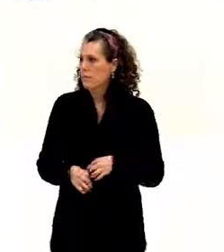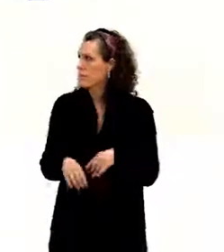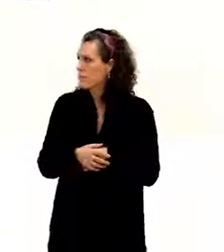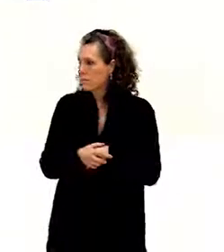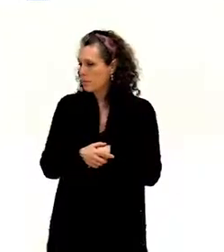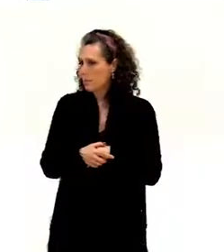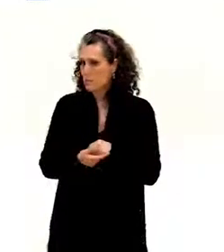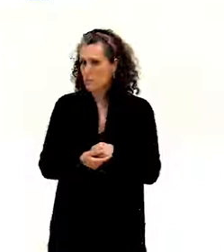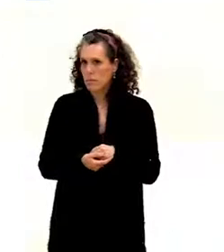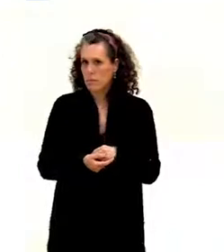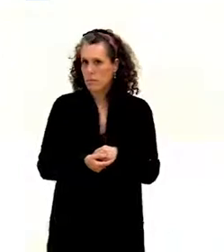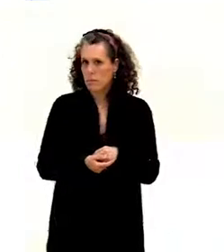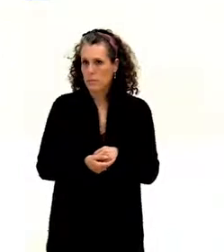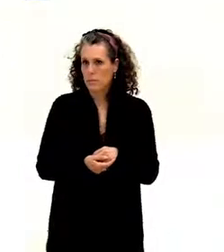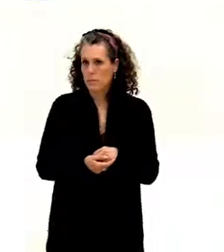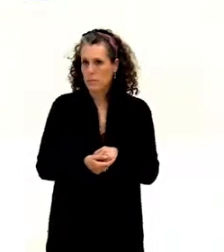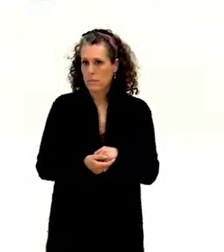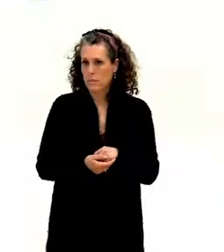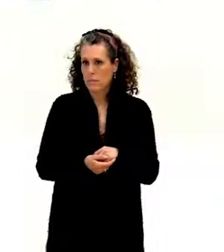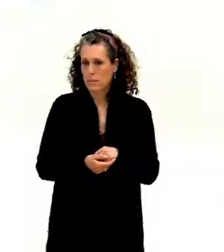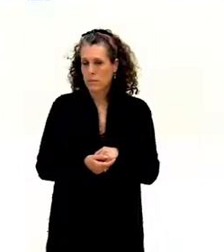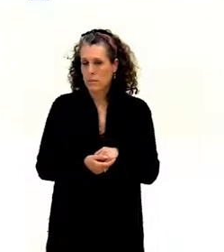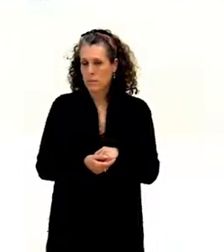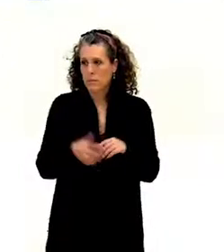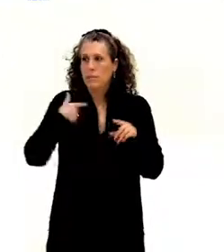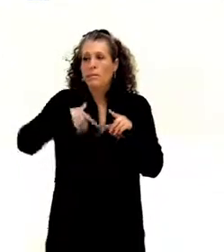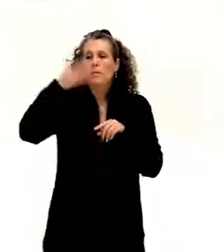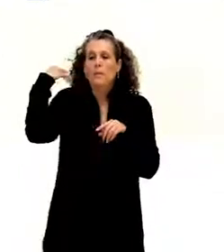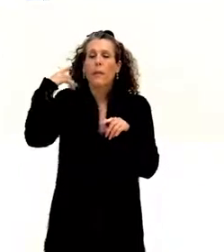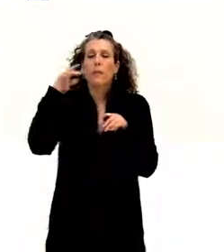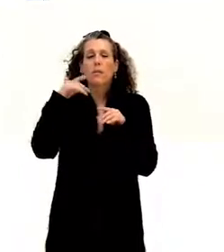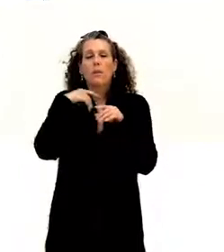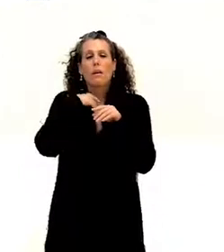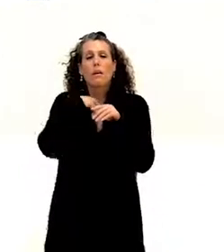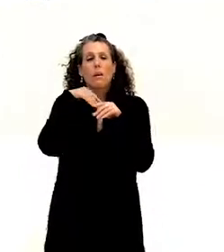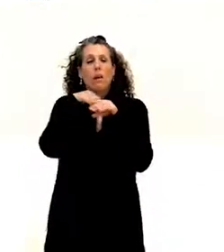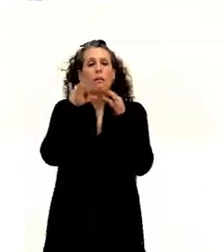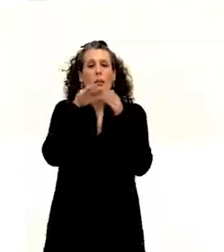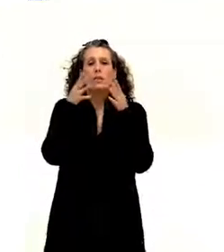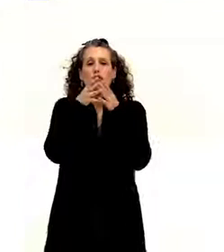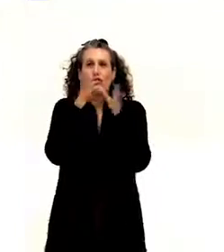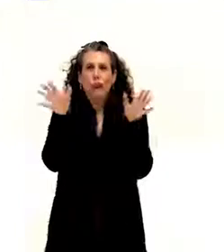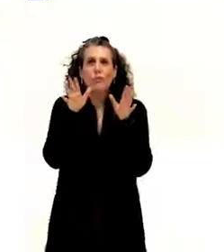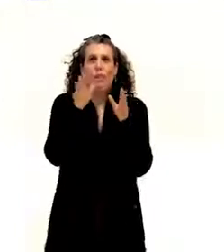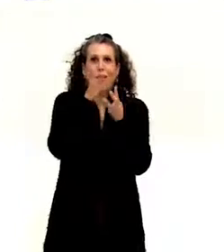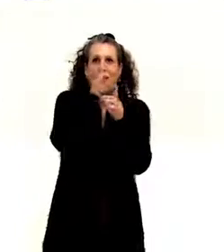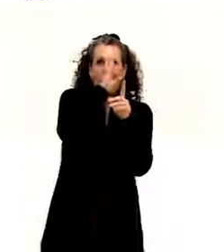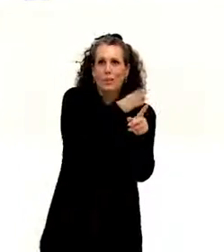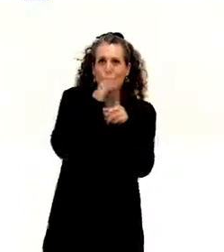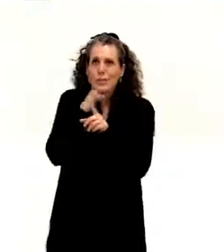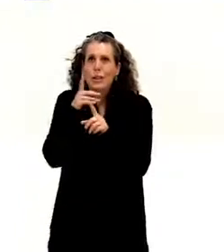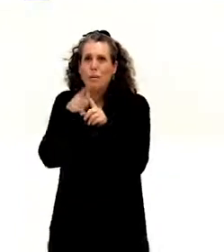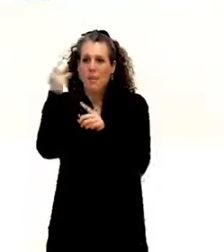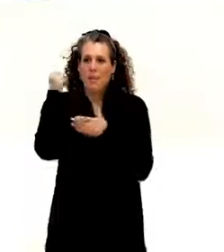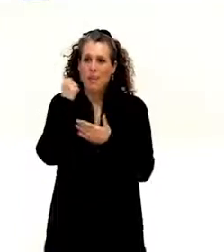some evidence on these services of general interest and also the financing of them. The requirements